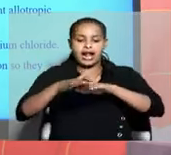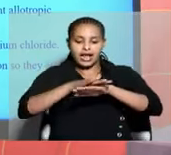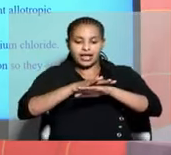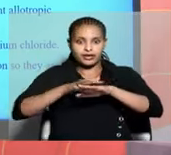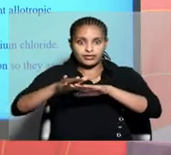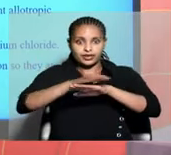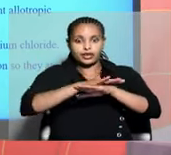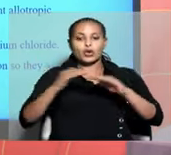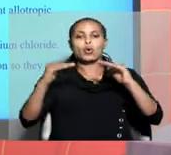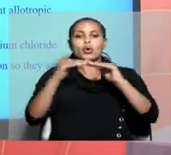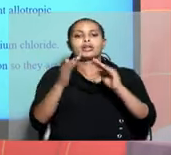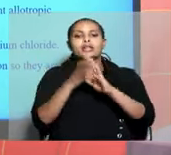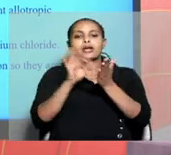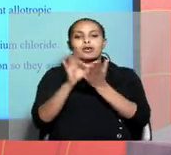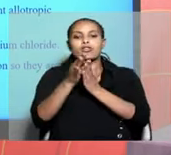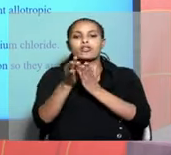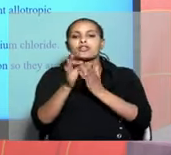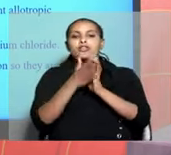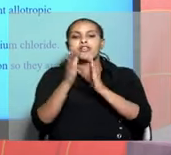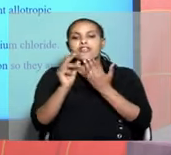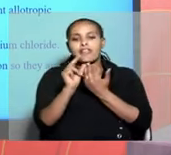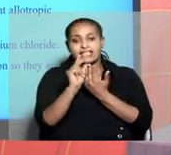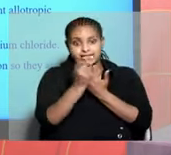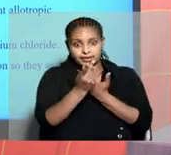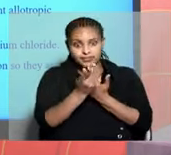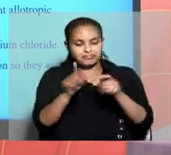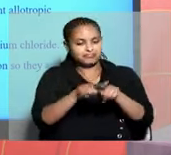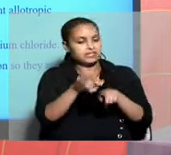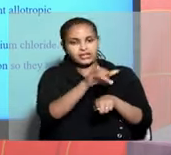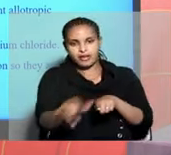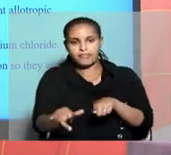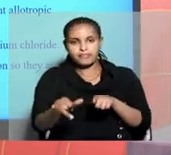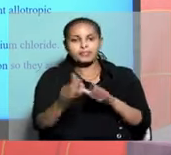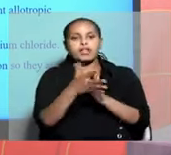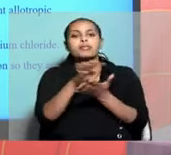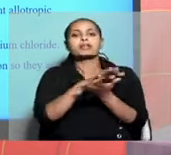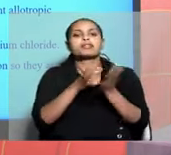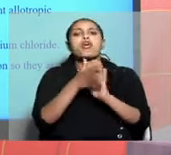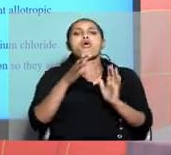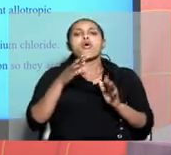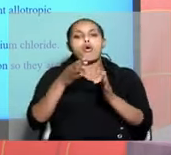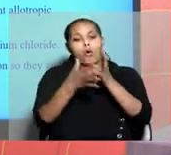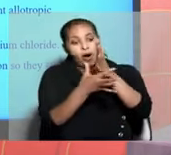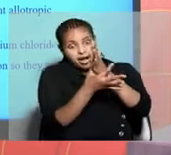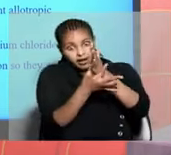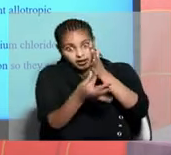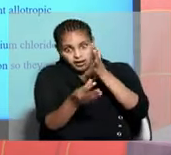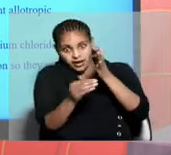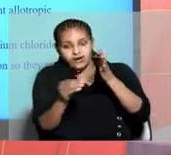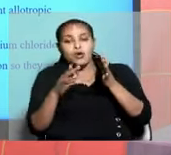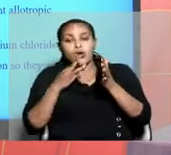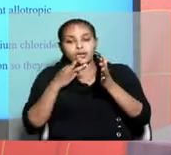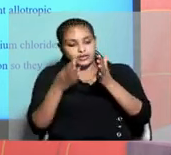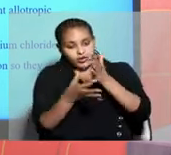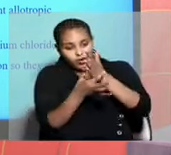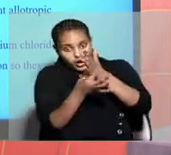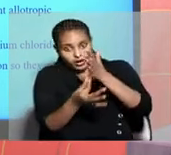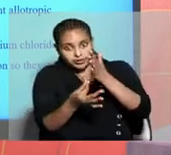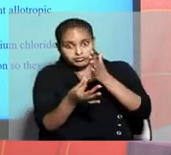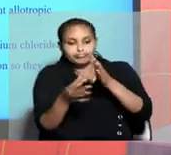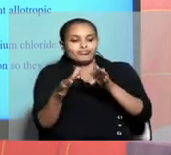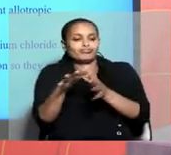is equal to the number of phases. A mixture of oil and water. Oil and water